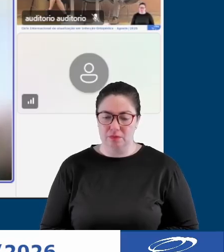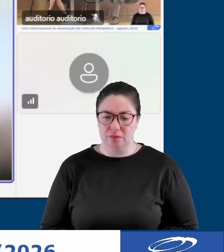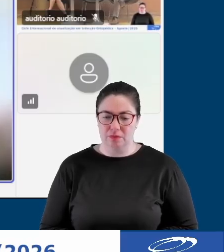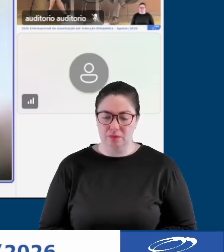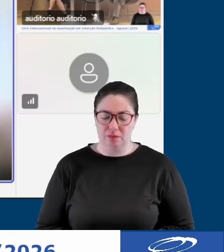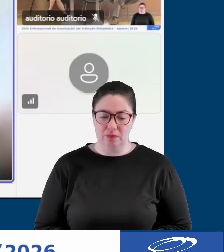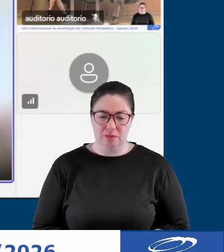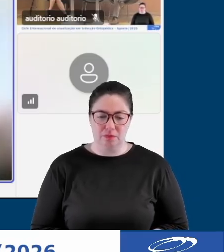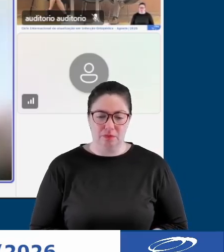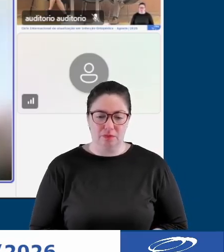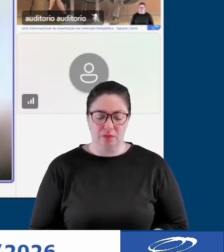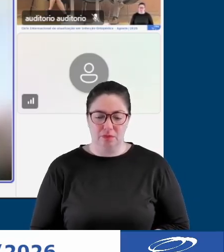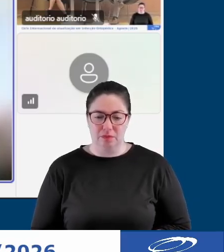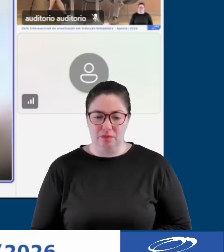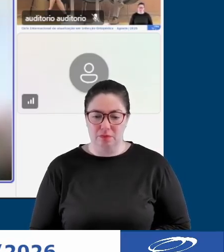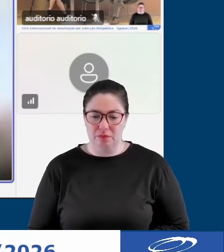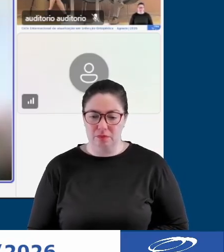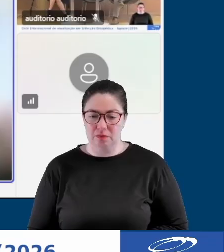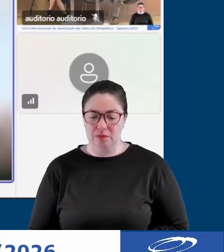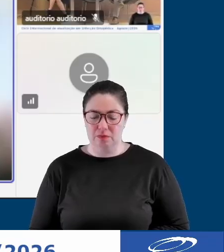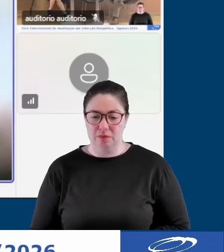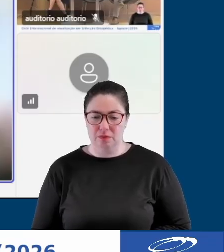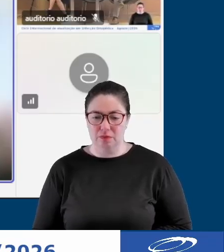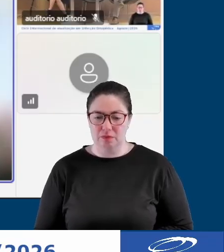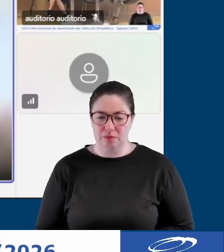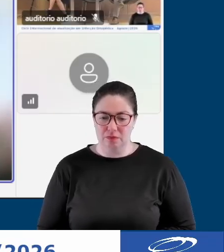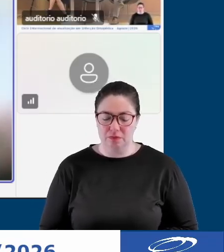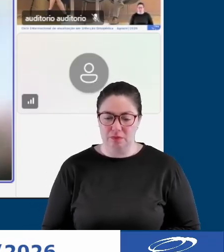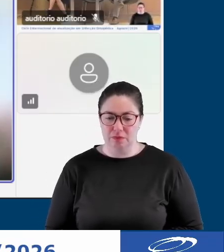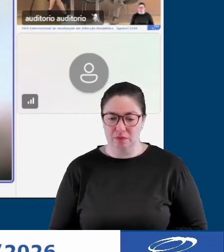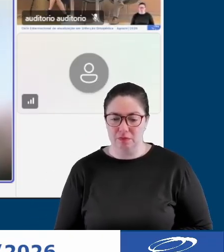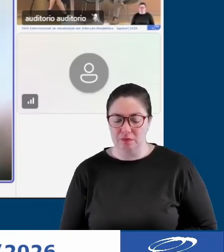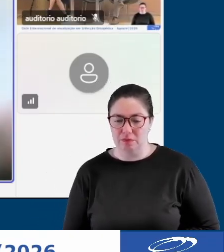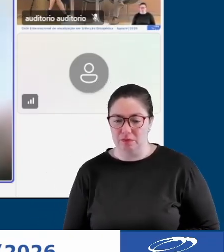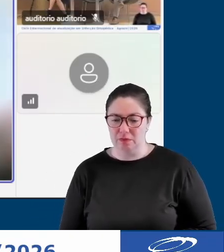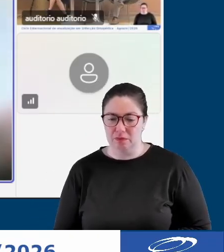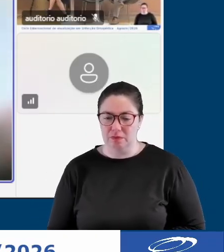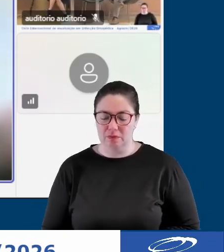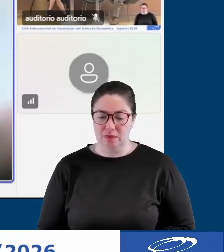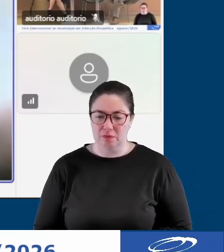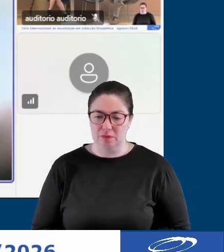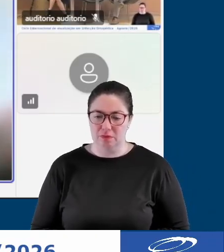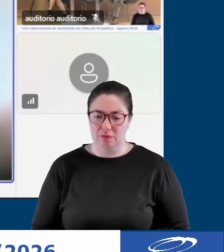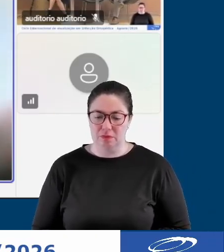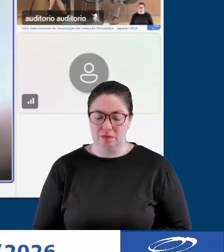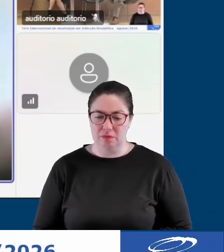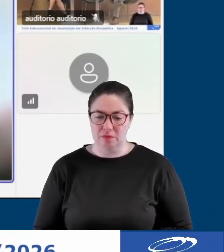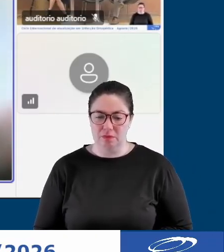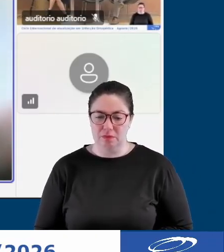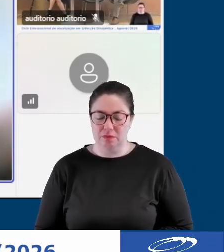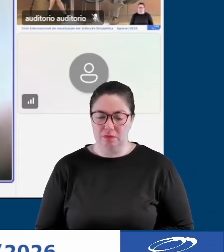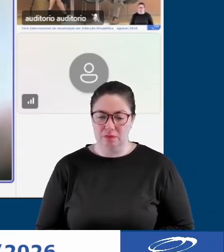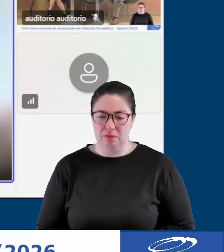the carrier really defines how well the antibiotics will be contained. And I could give you a long